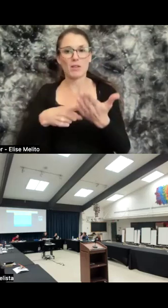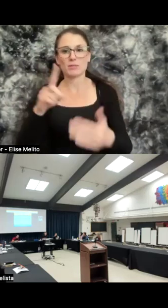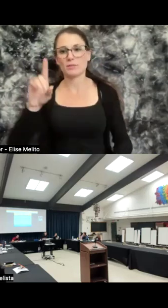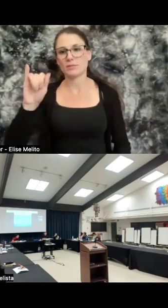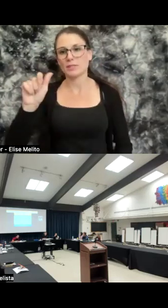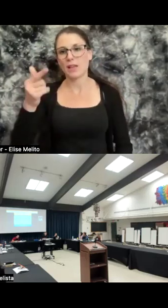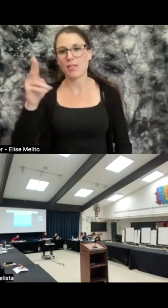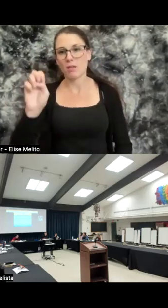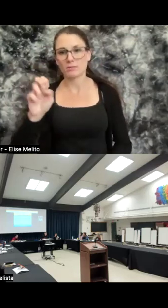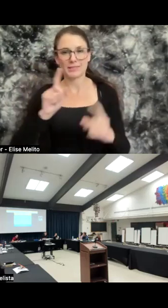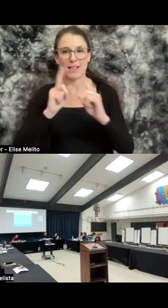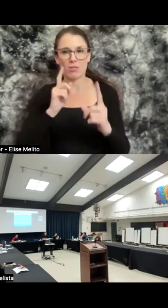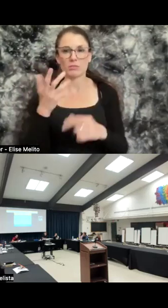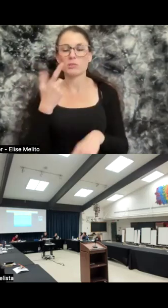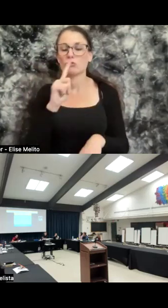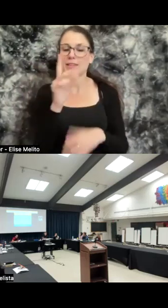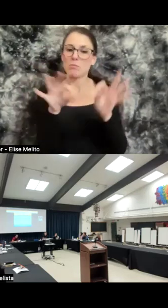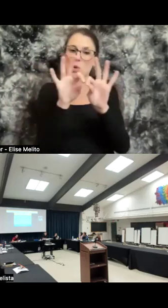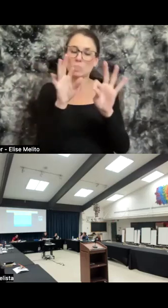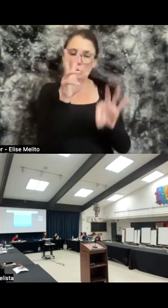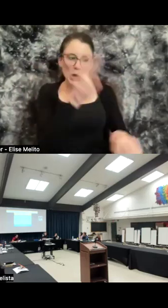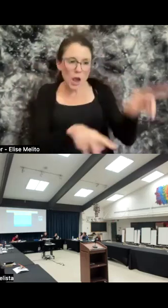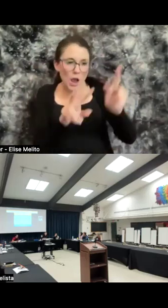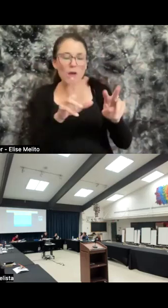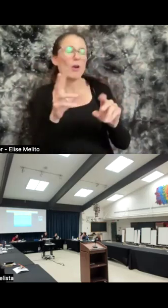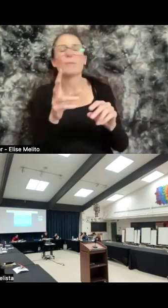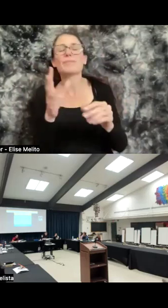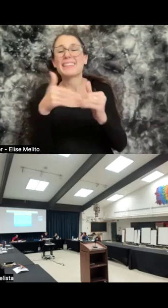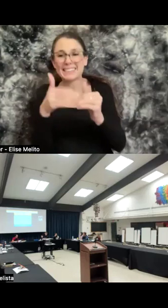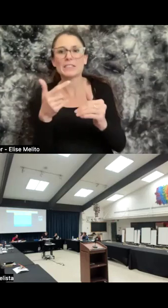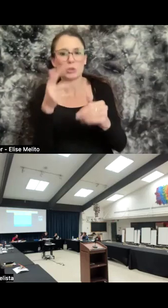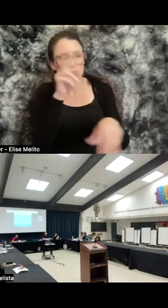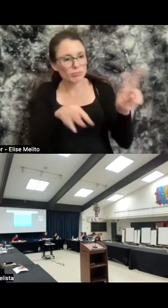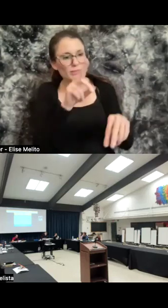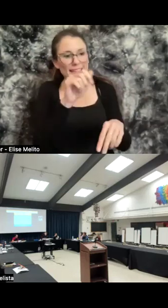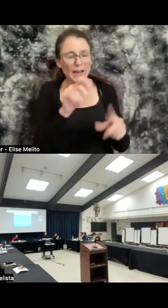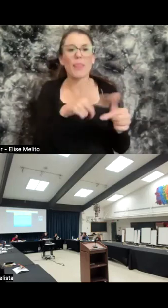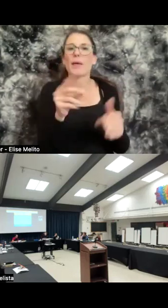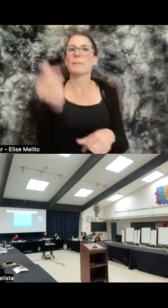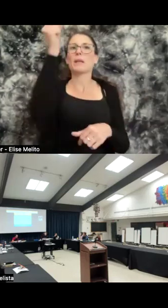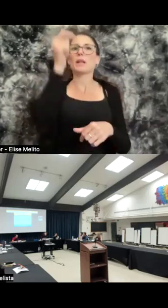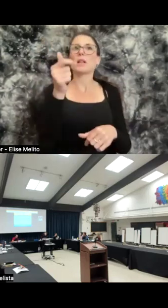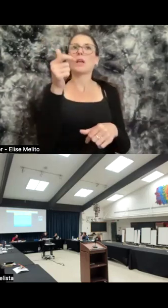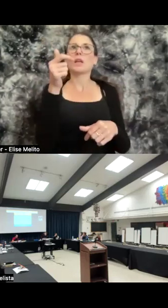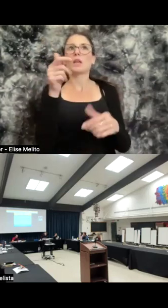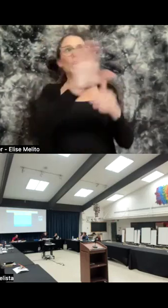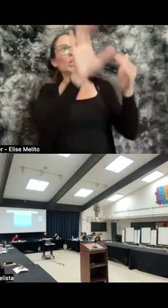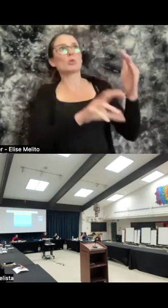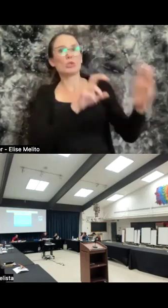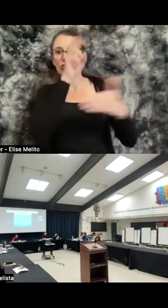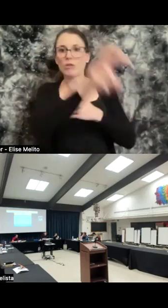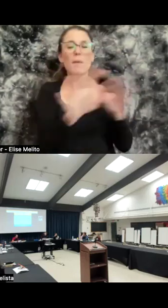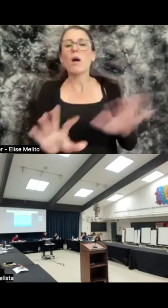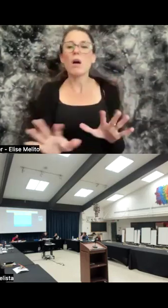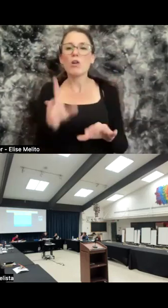it's very typical to look at data and kind of jump to conclusions, and that's not what we're trying to do at all. We're just trying to notice patterns,